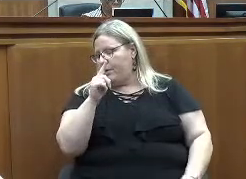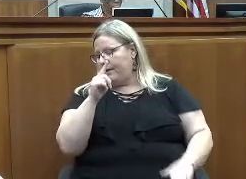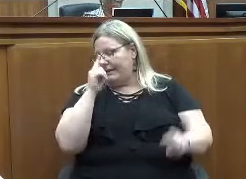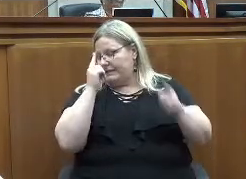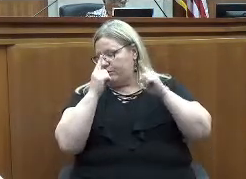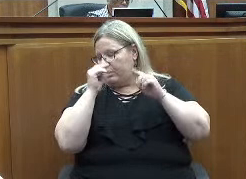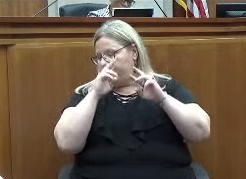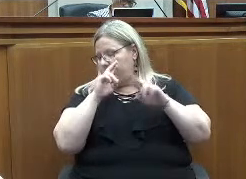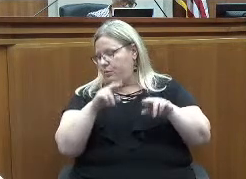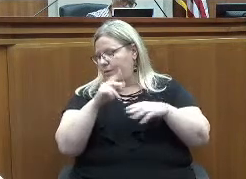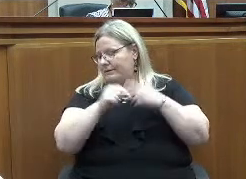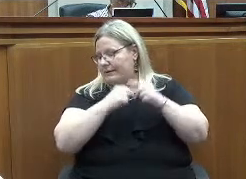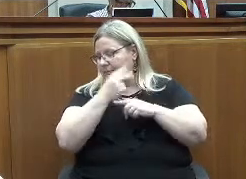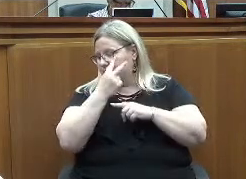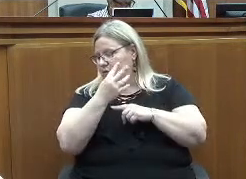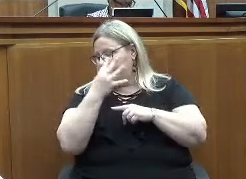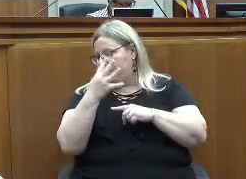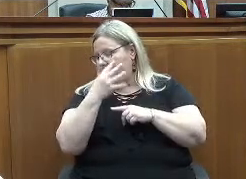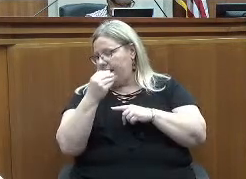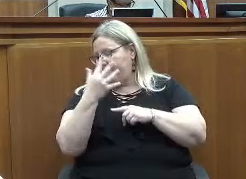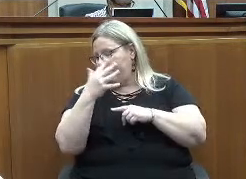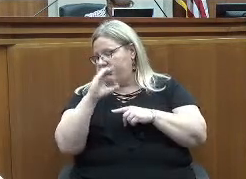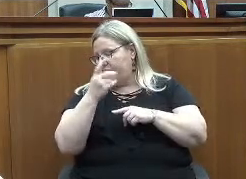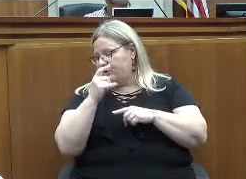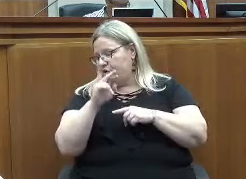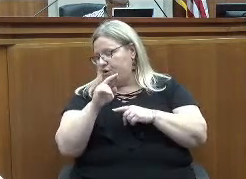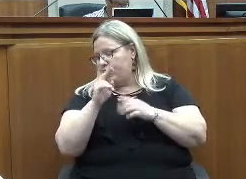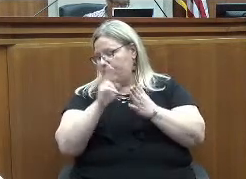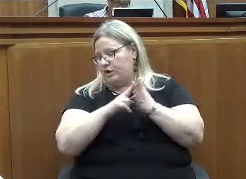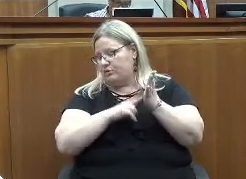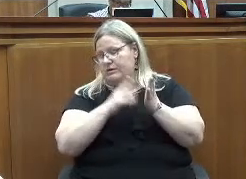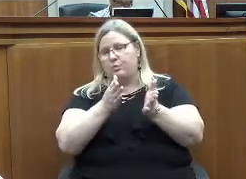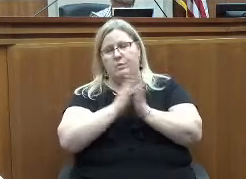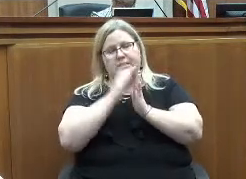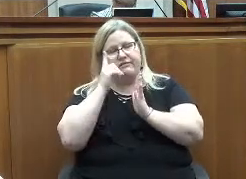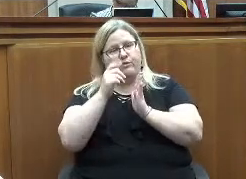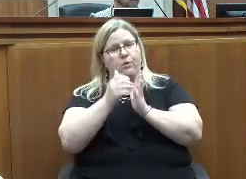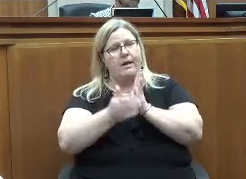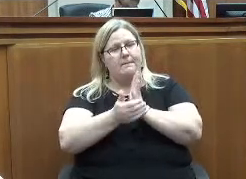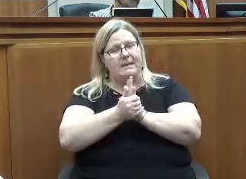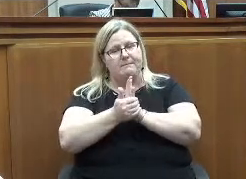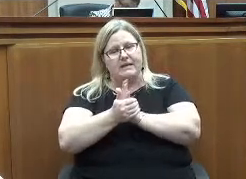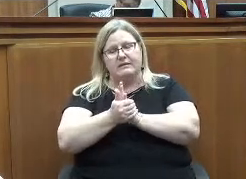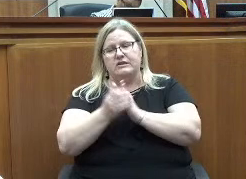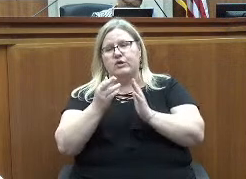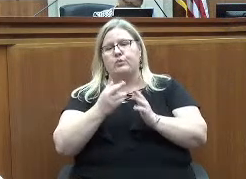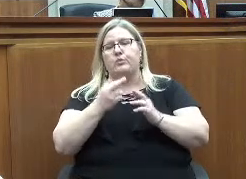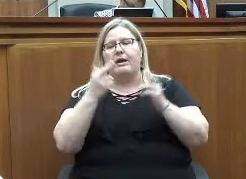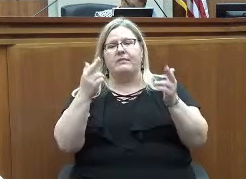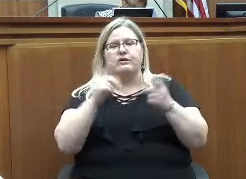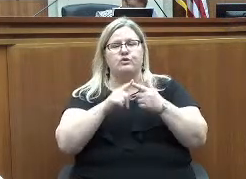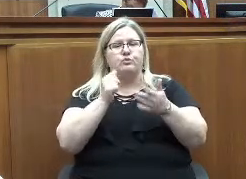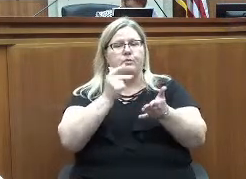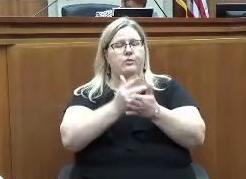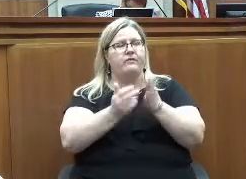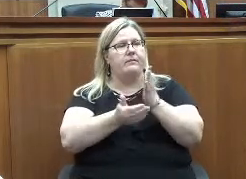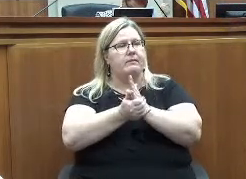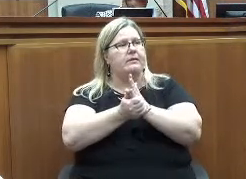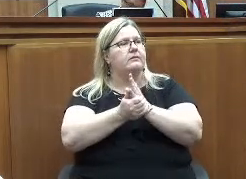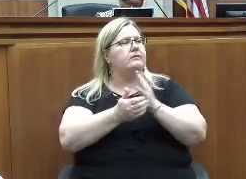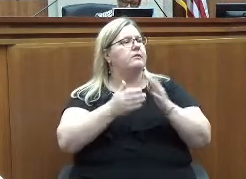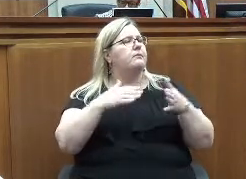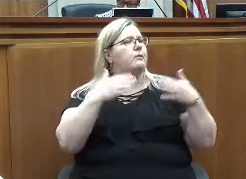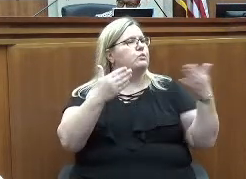report on types 2, 4, and 5 charter contracts and requests for amendments. The recommendation is to approve the material amendment. Can I get a